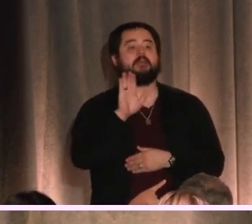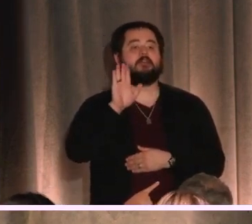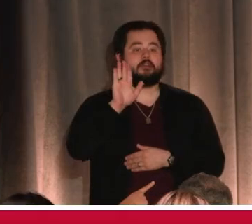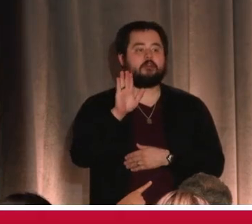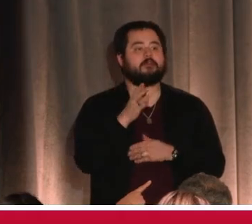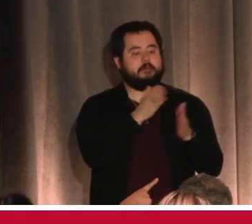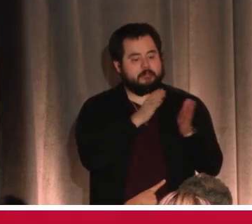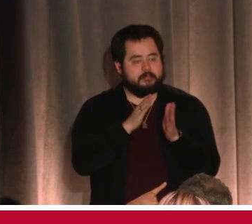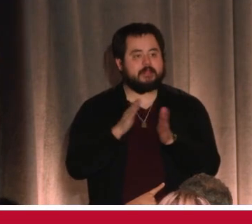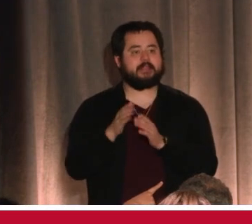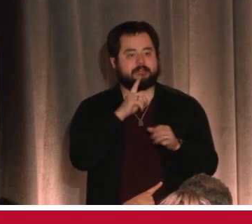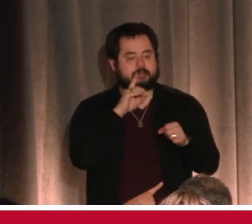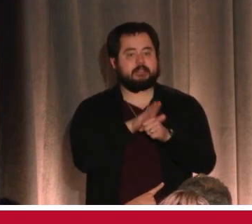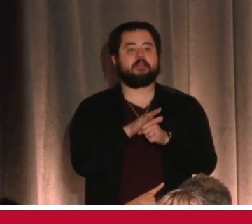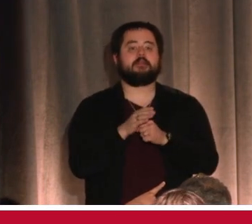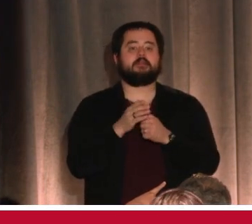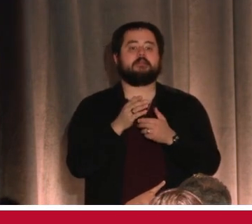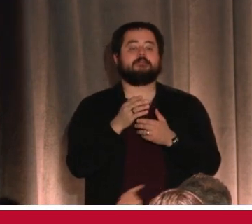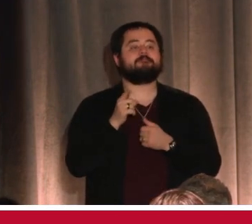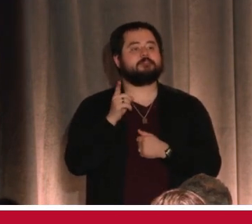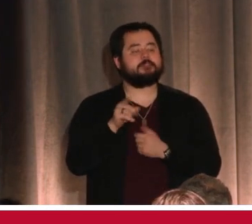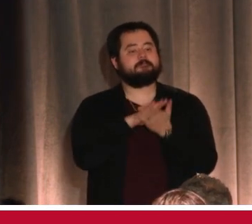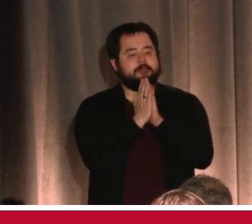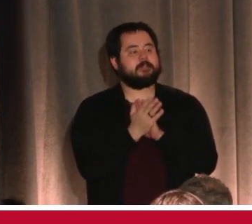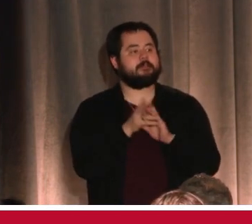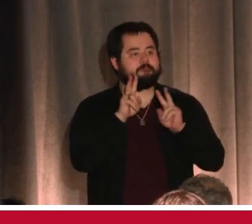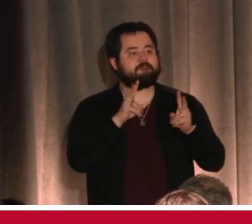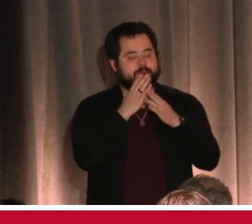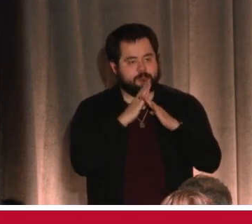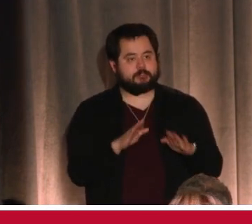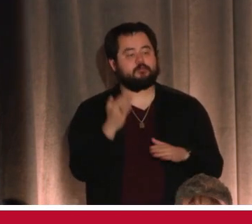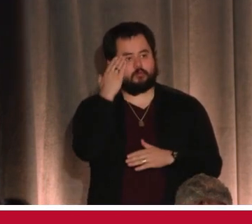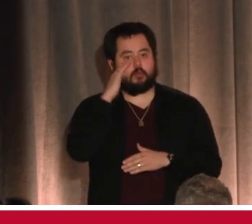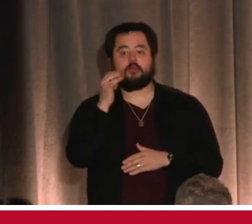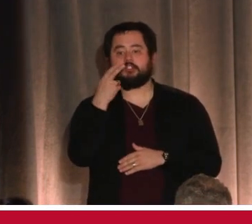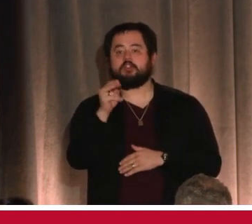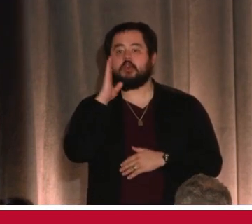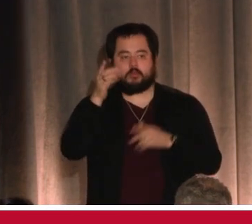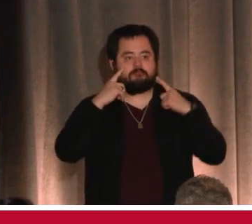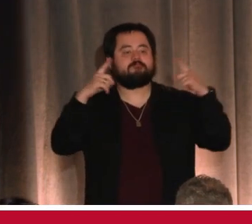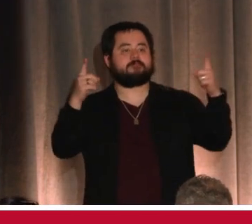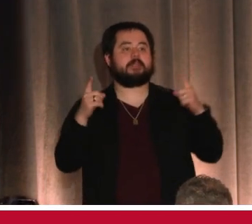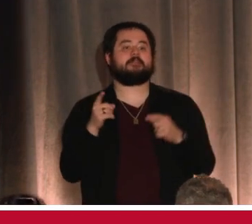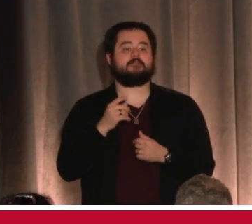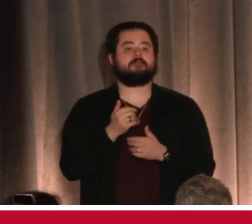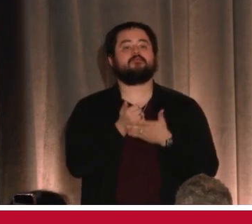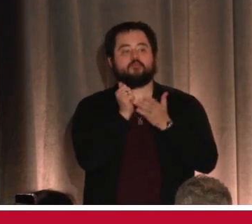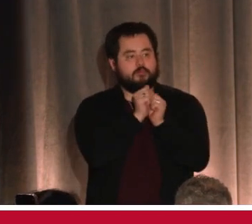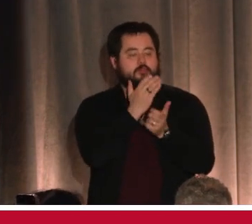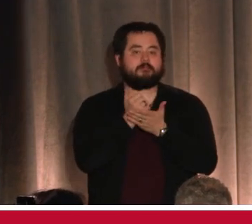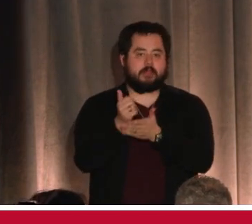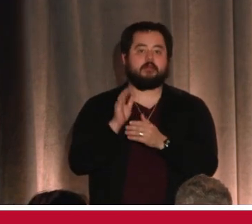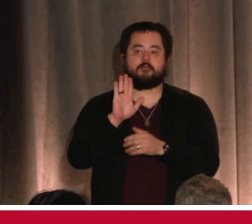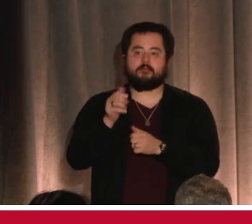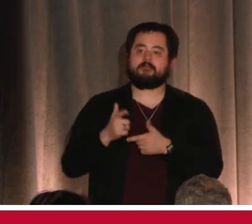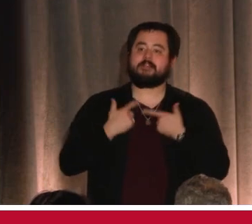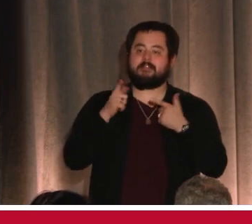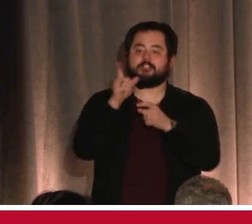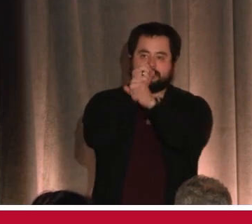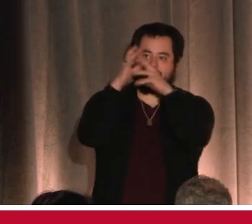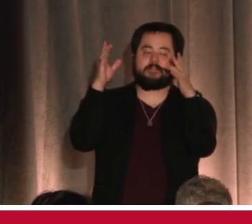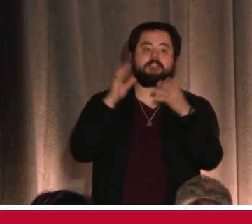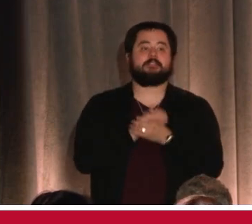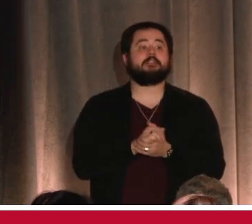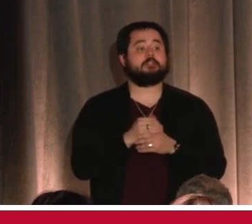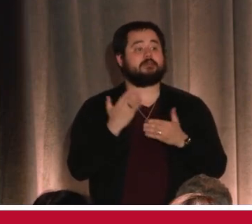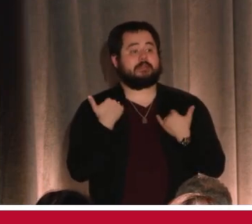peace, knowing John would thrive in the life that she envisioned for him. And I am pleased to announce the new award, the